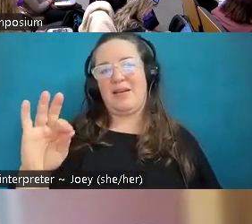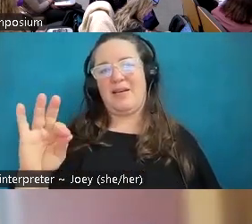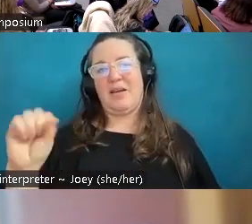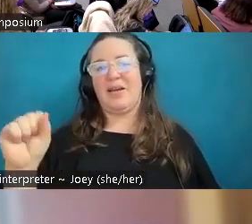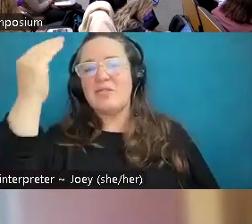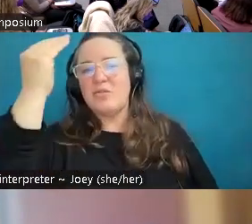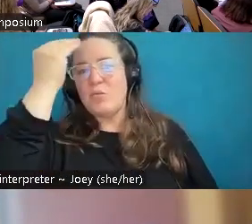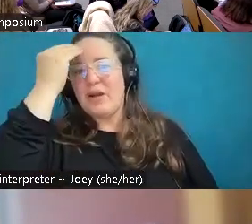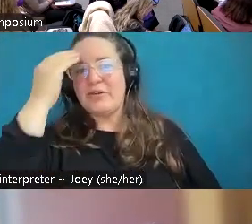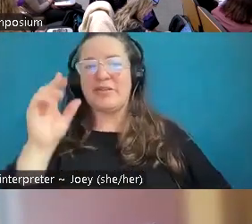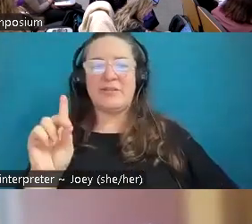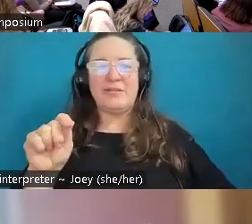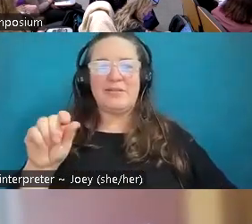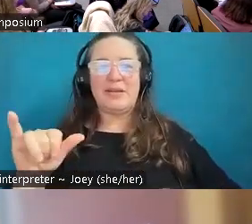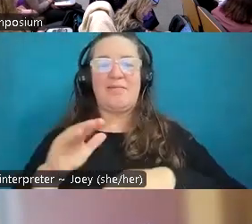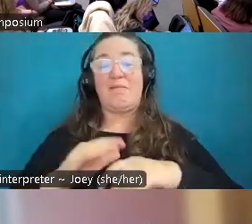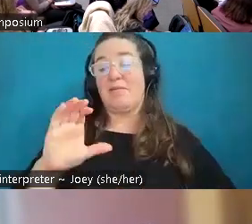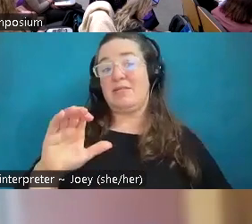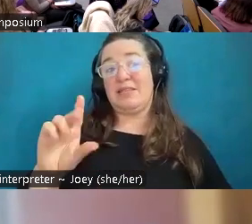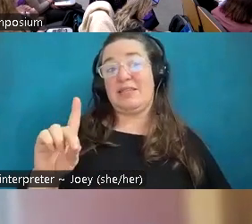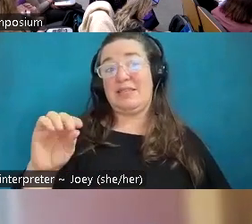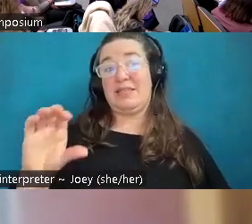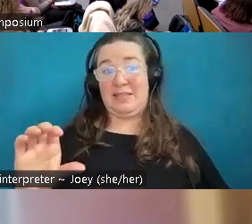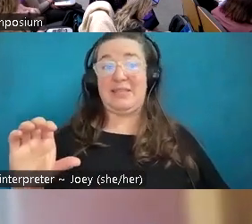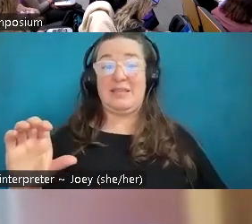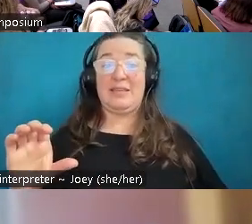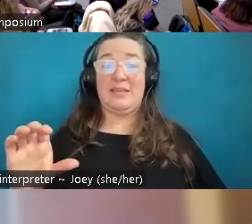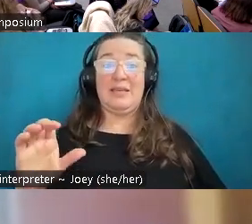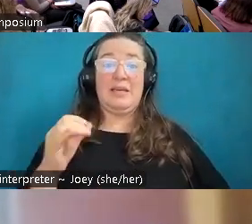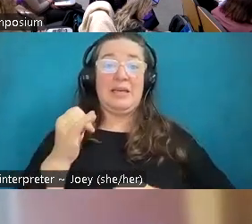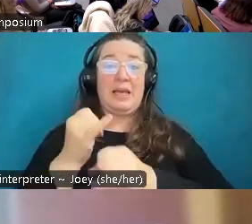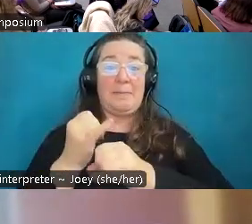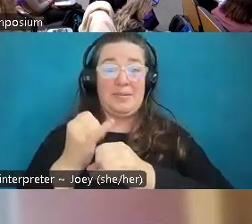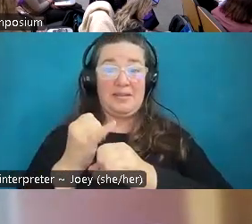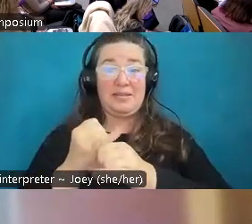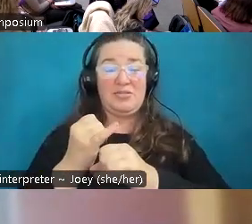before the dusk, when the blue lights on the building became visible.